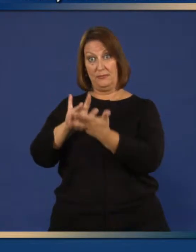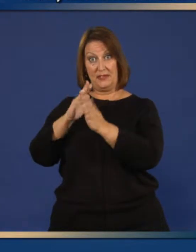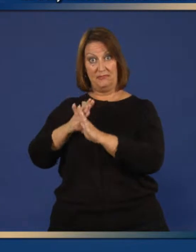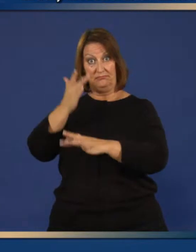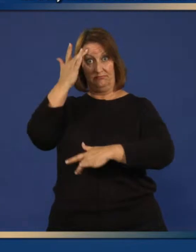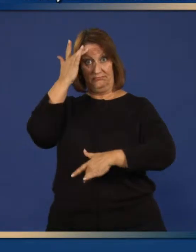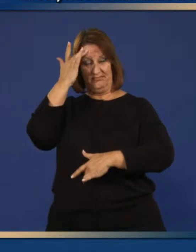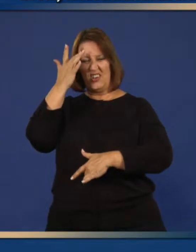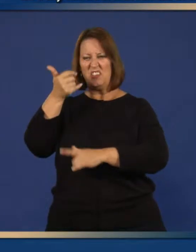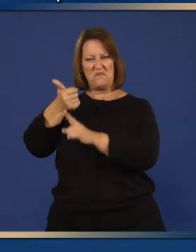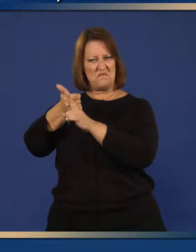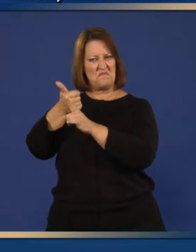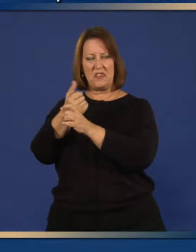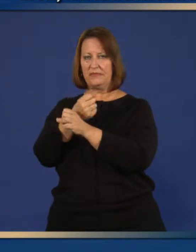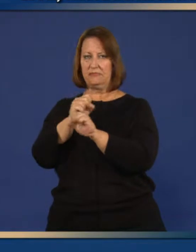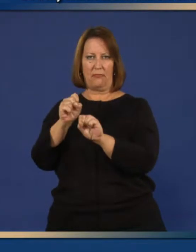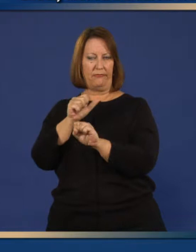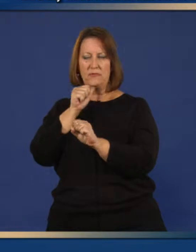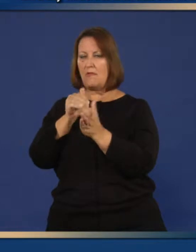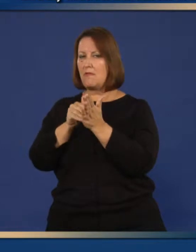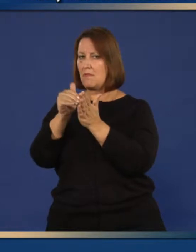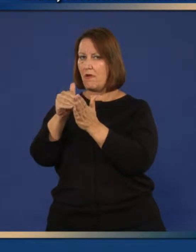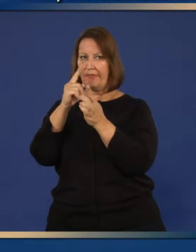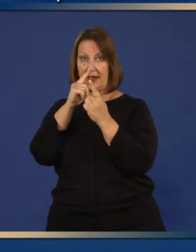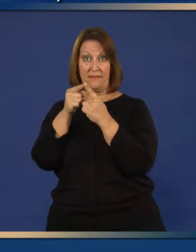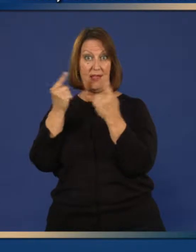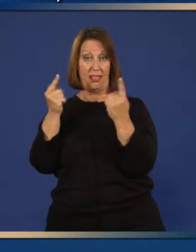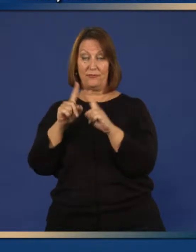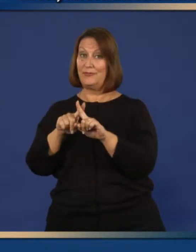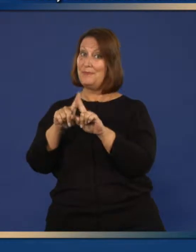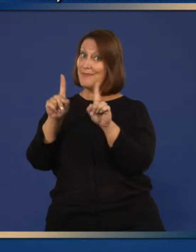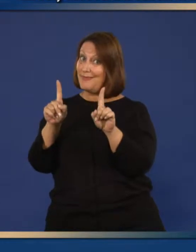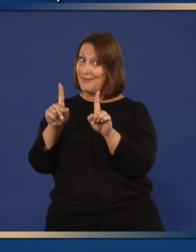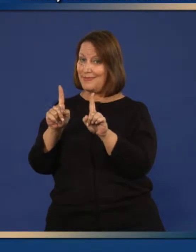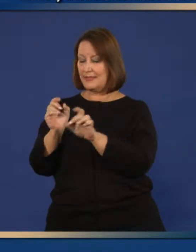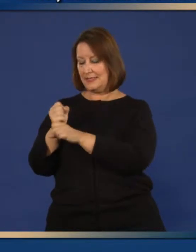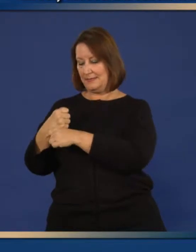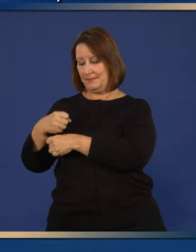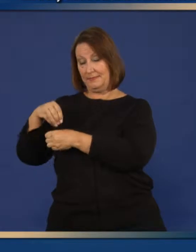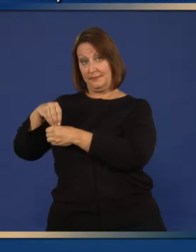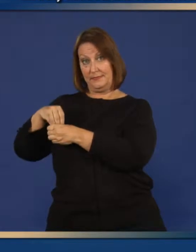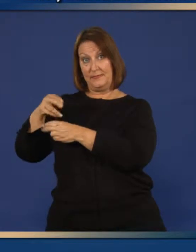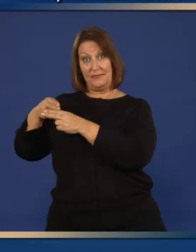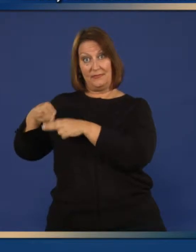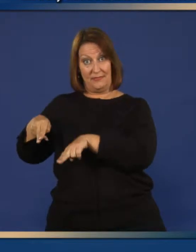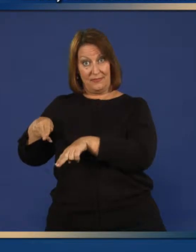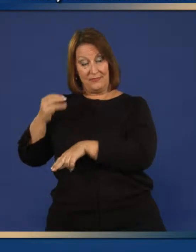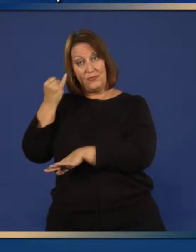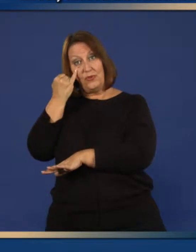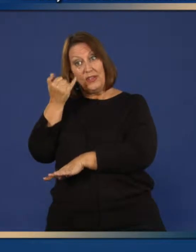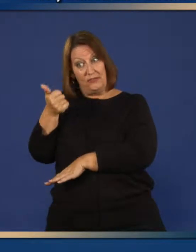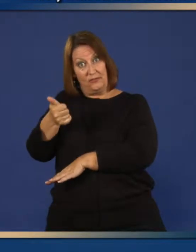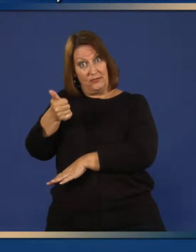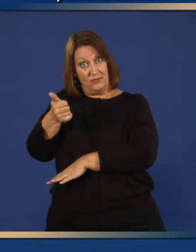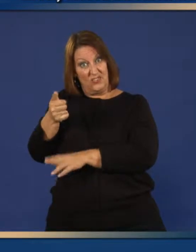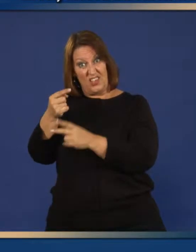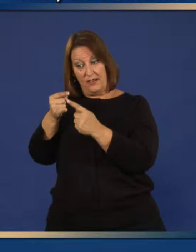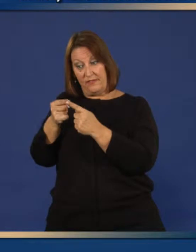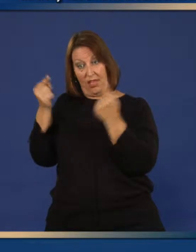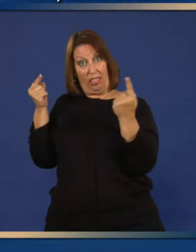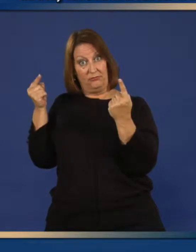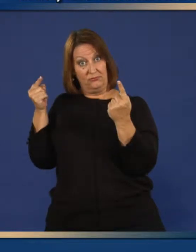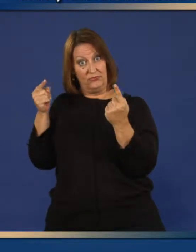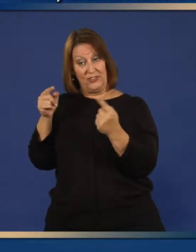Influenza vaccine virus is grown in eggs. People with a severe egg allergy